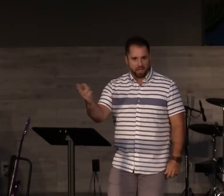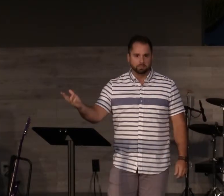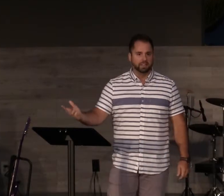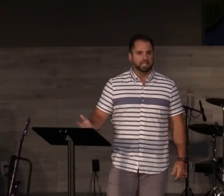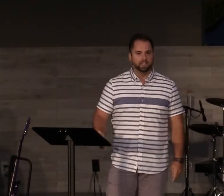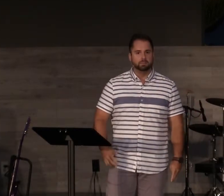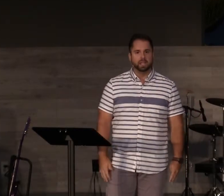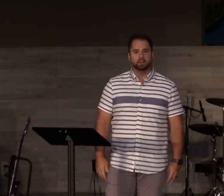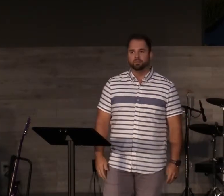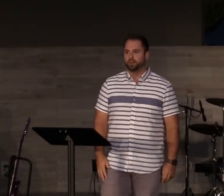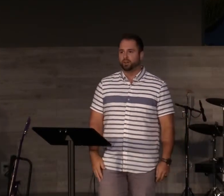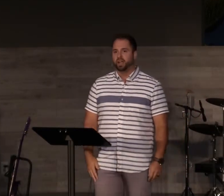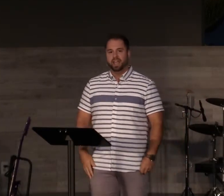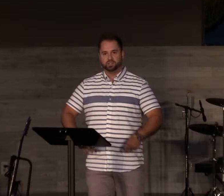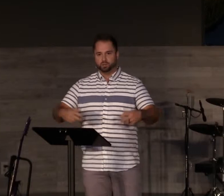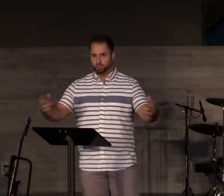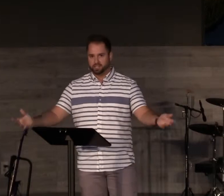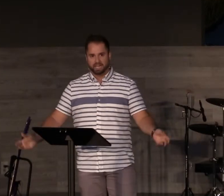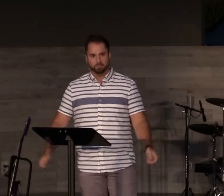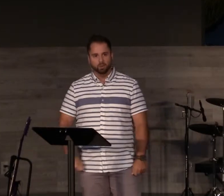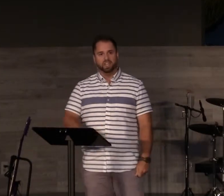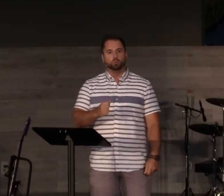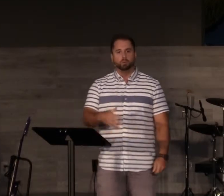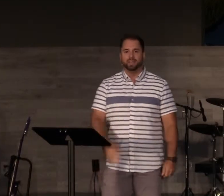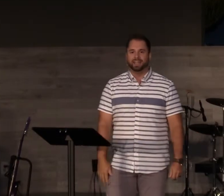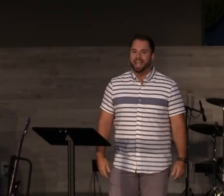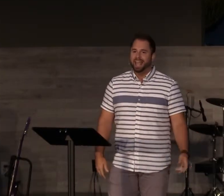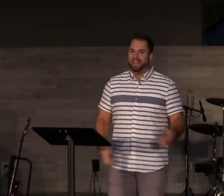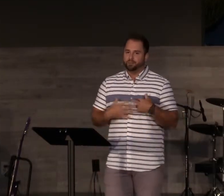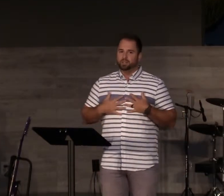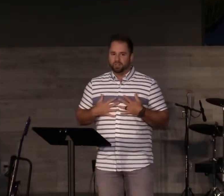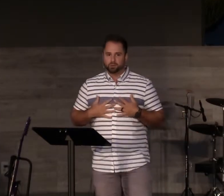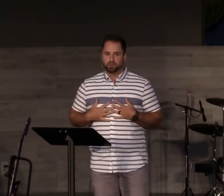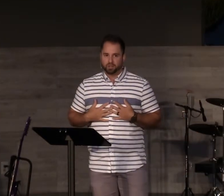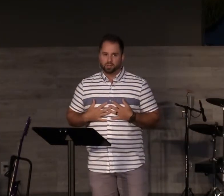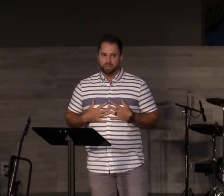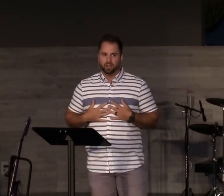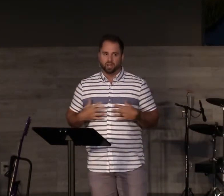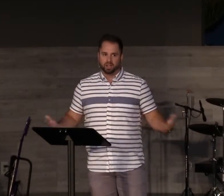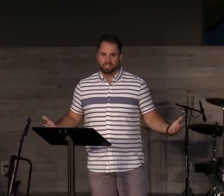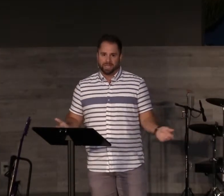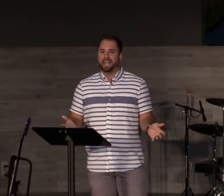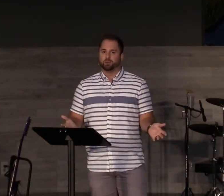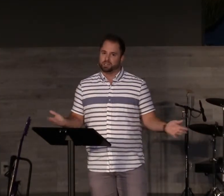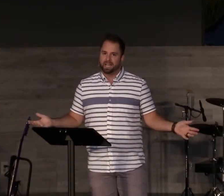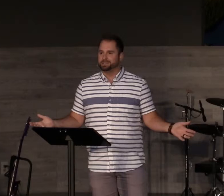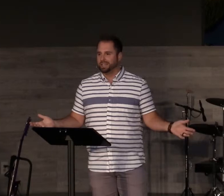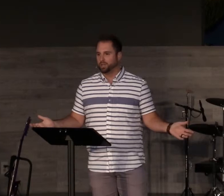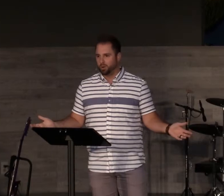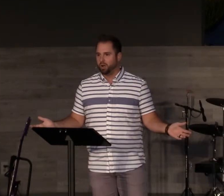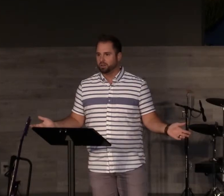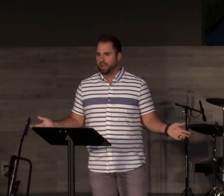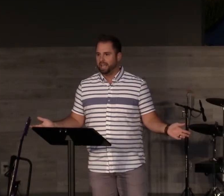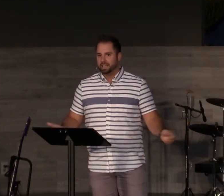we're not going to play the DVD player for her. And so she'll select a movie and we'll put it in. And for those of us who are adults, we know, look, it's mechanical. Sometimes